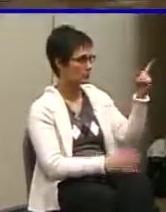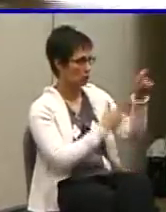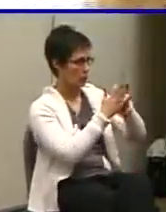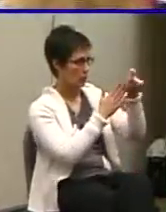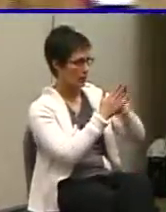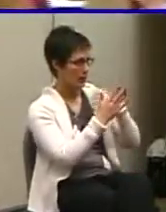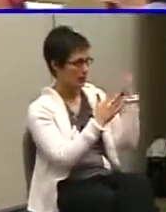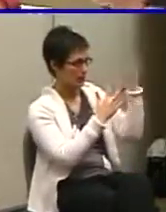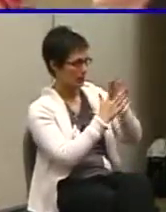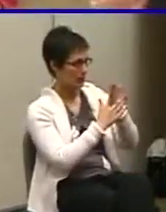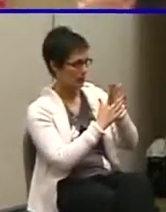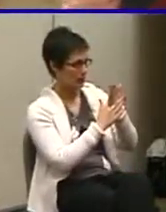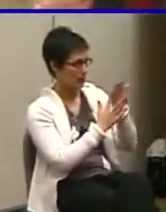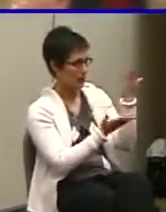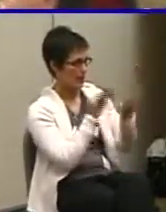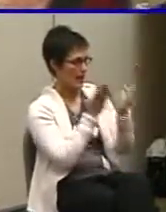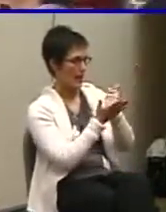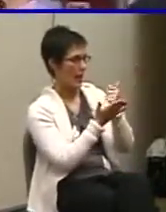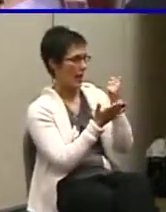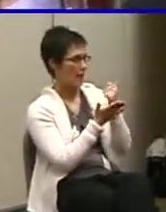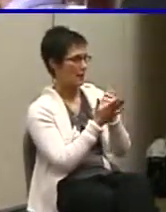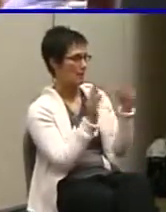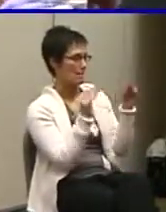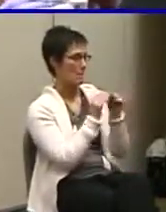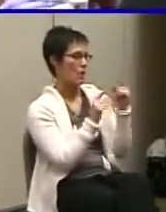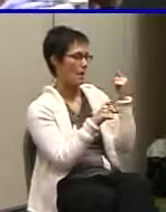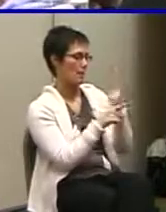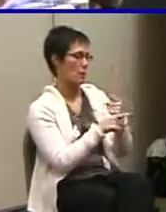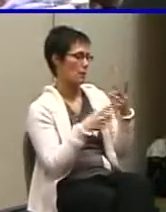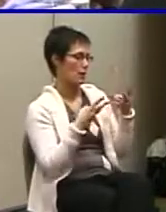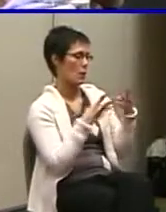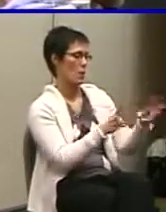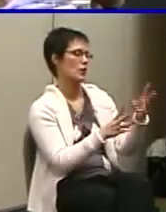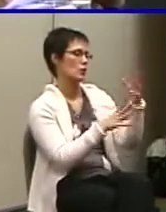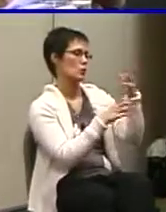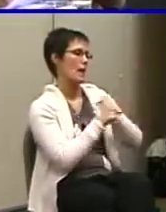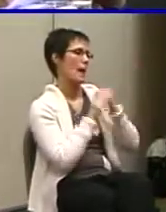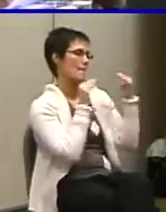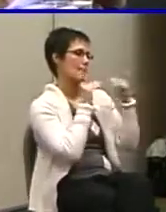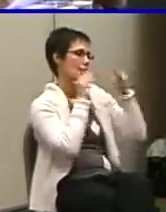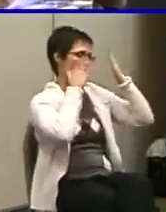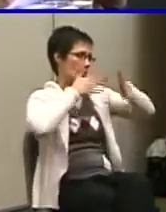interventions that may help him figure out more appropriate ways to receive peer attention. Okay.